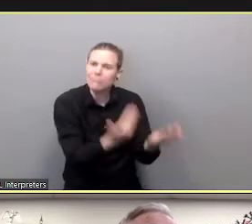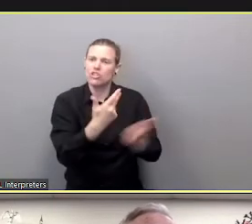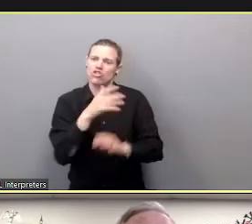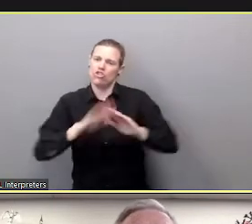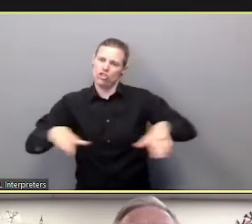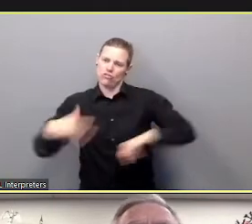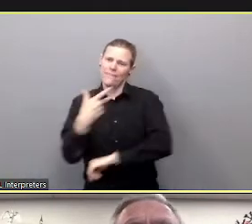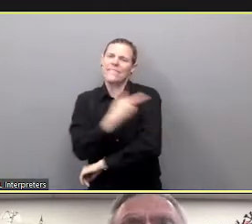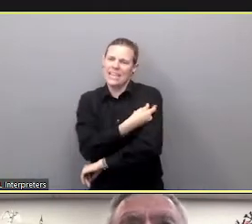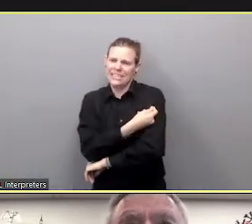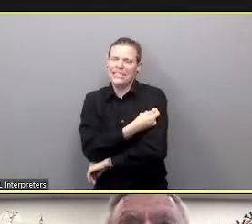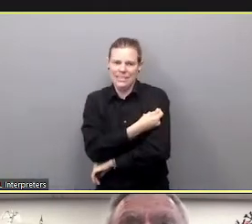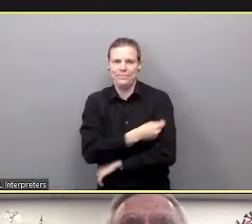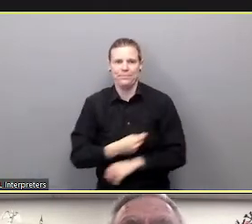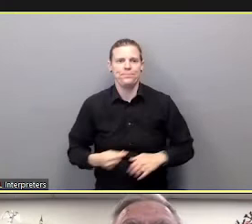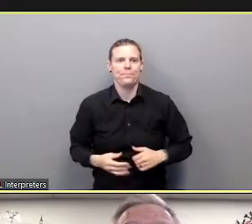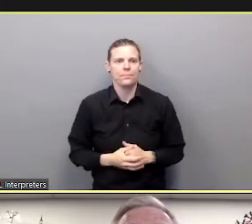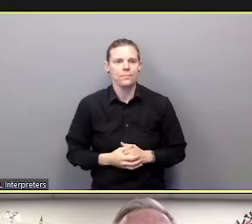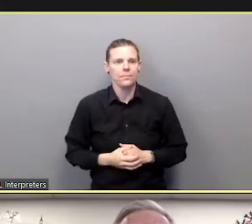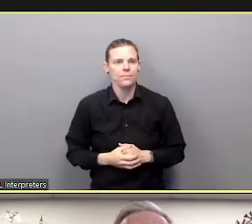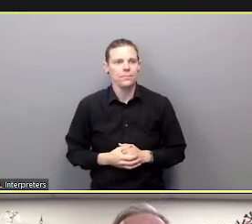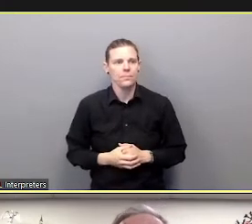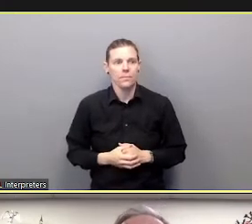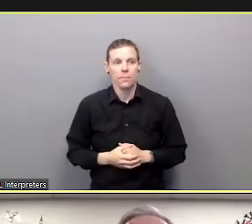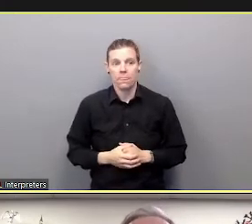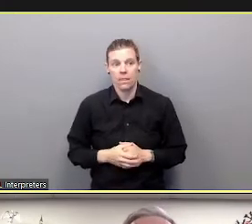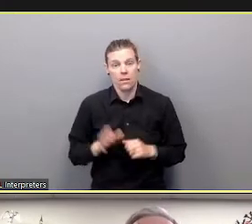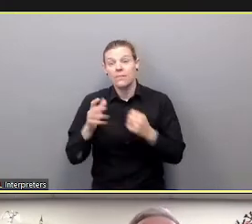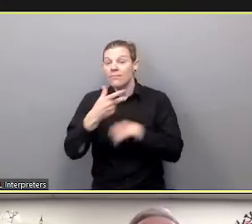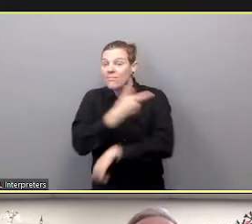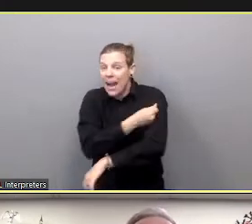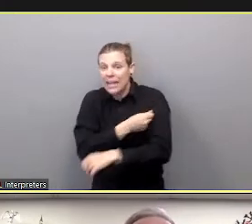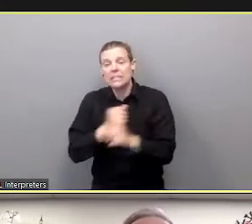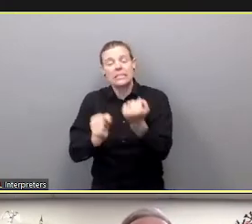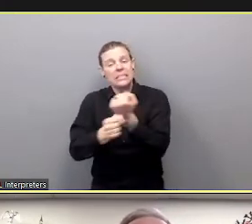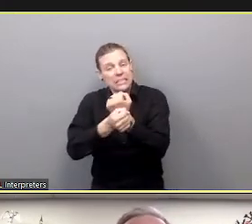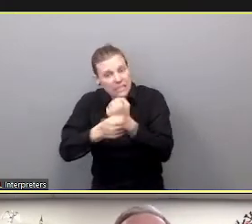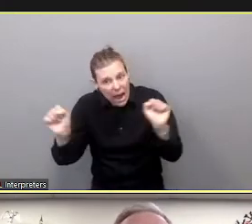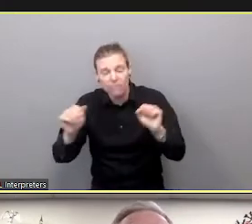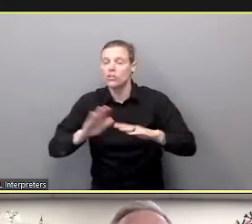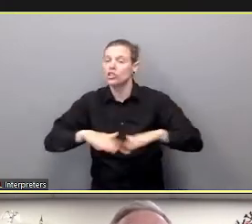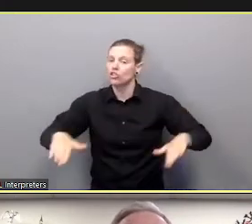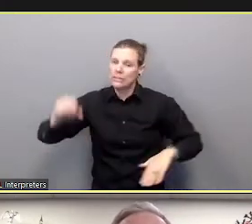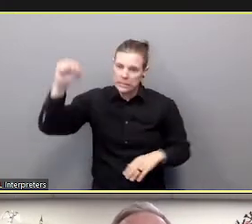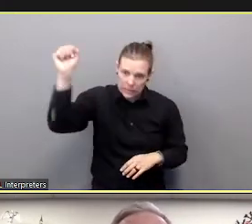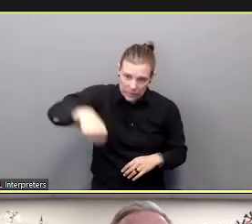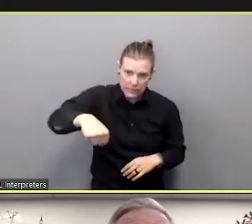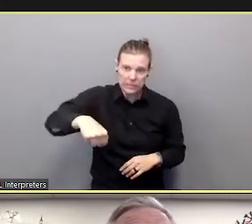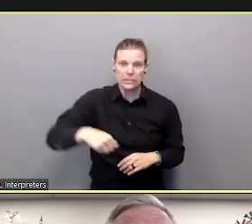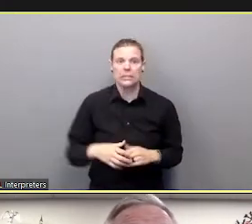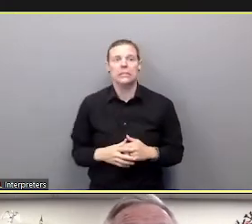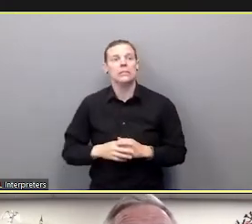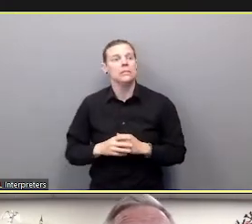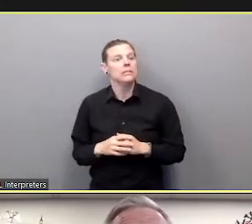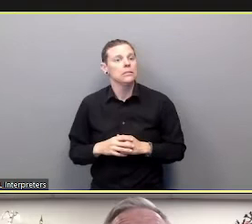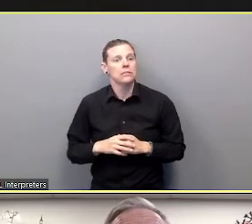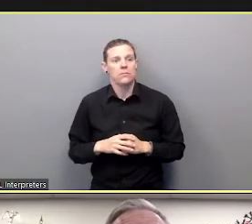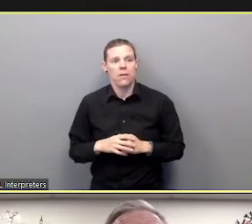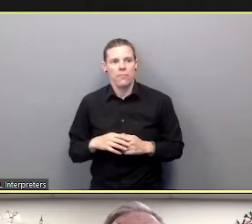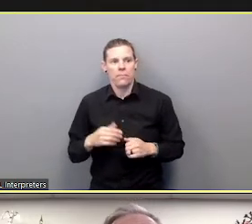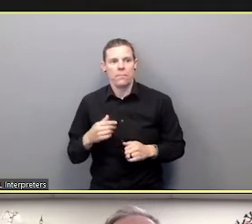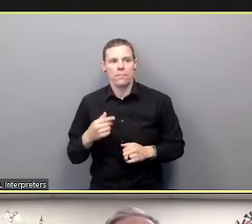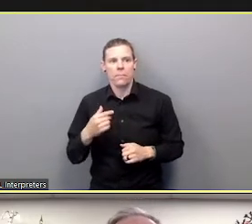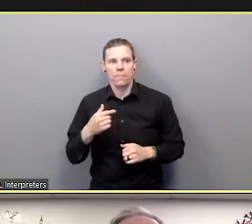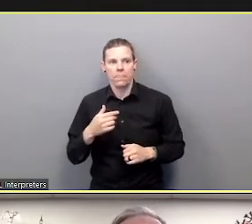The vaccine is safe for kids. We get a lot of questions. Well, what about myocarditis, or what about the side effects from the